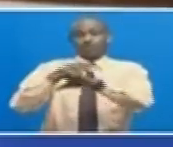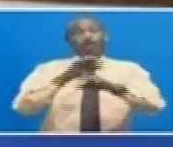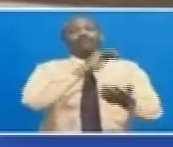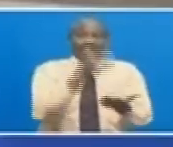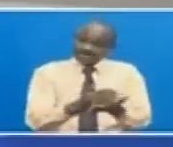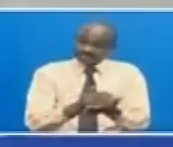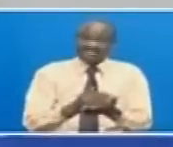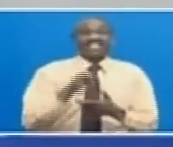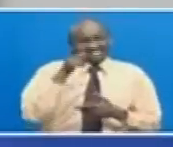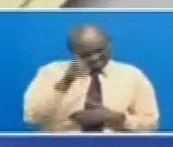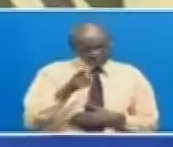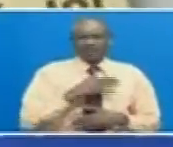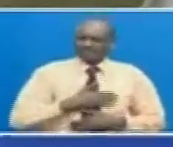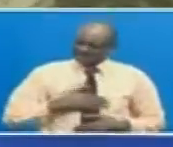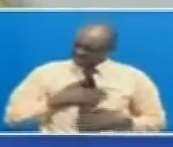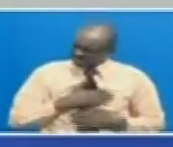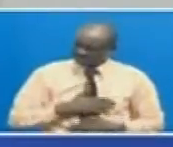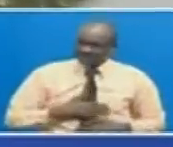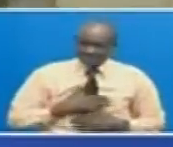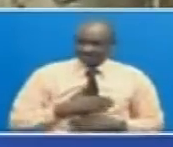funds. Please, we should not